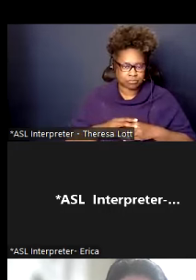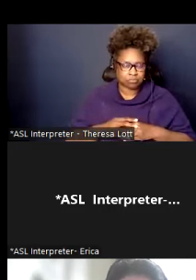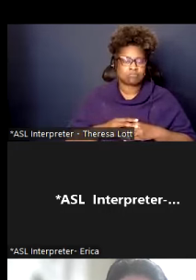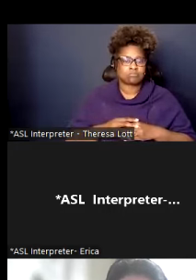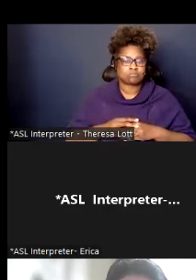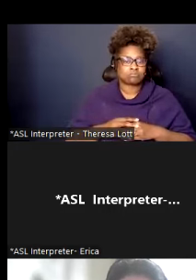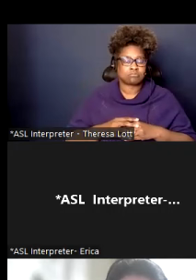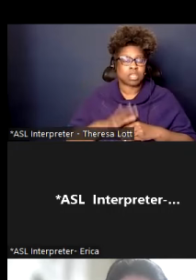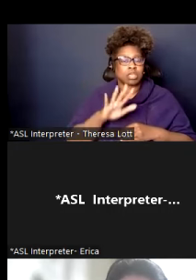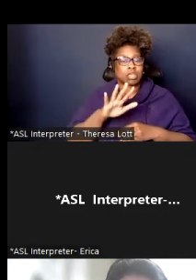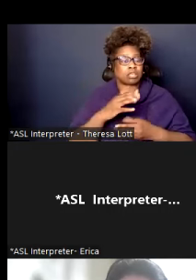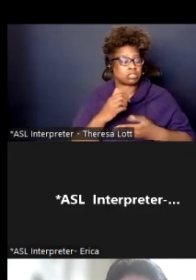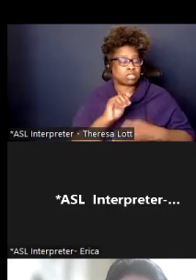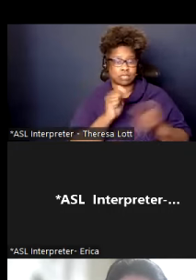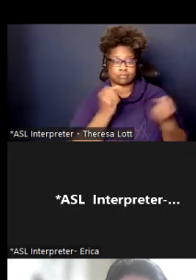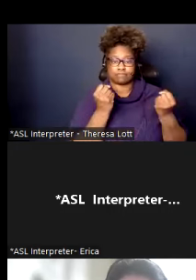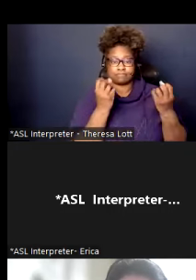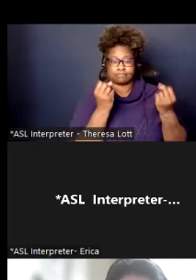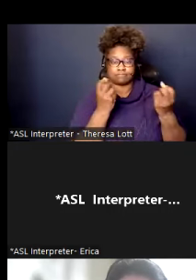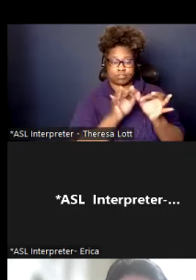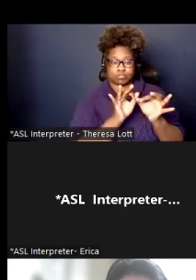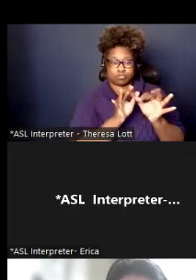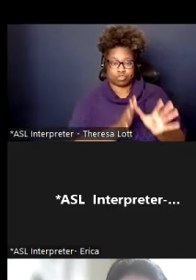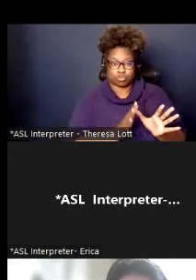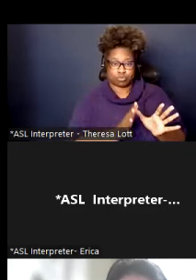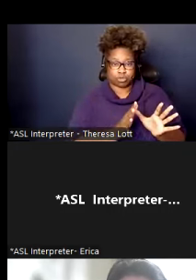our American Sign Language accessibility,